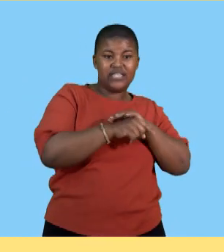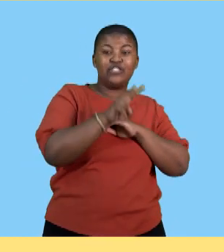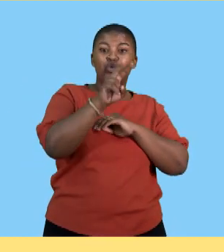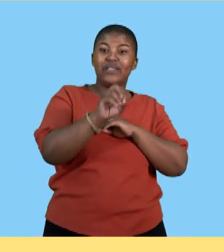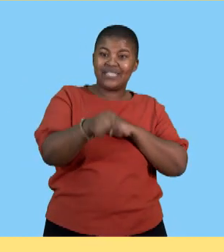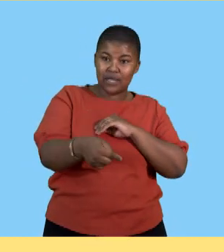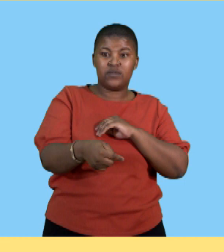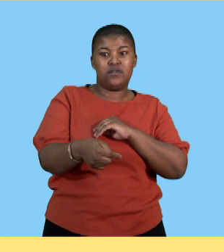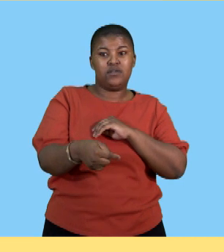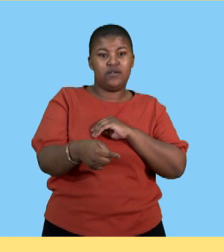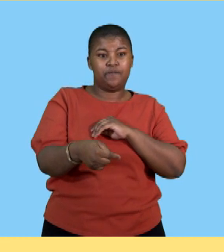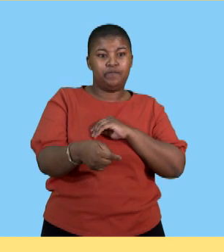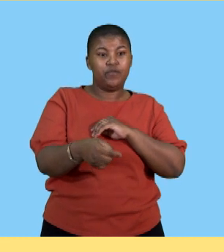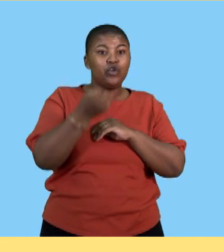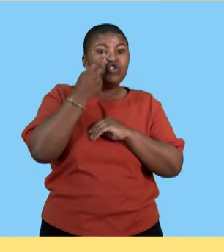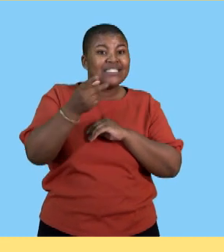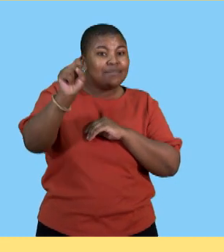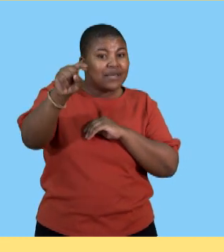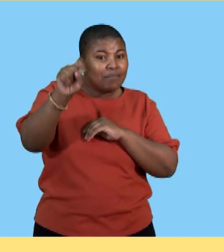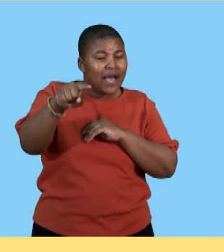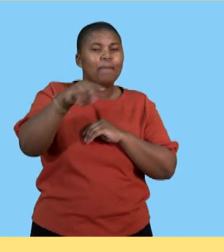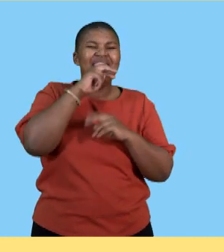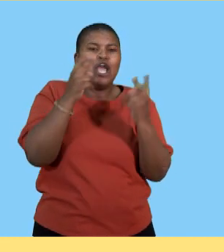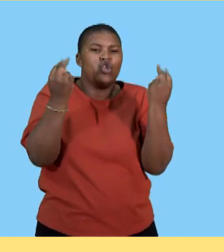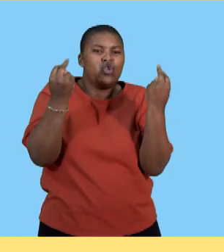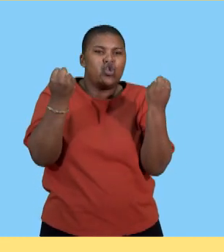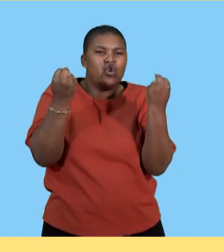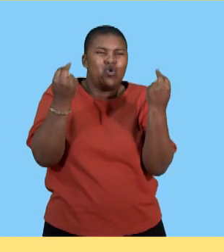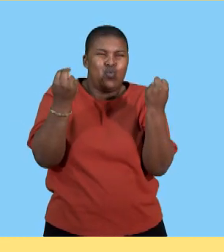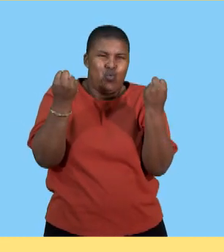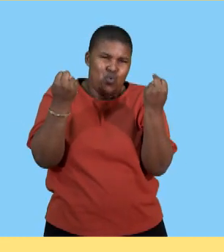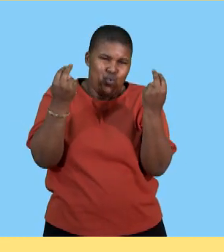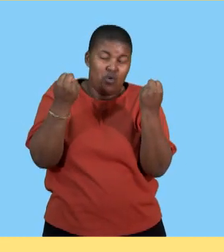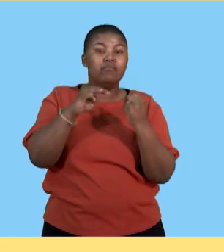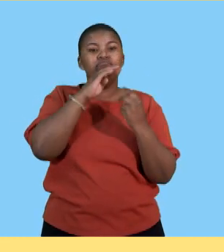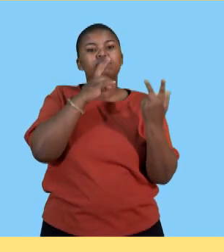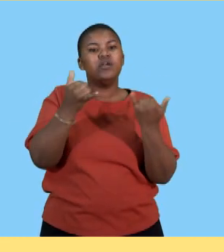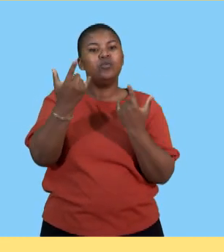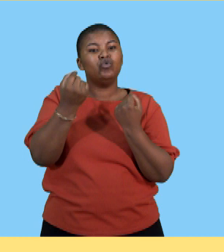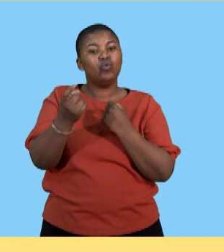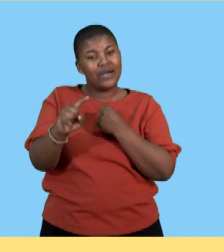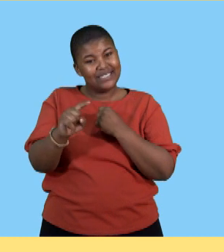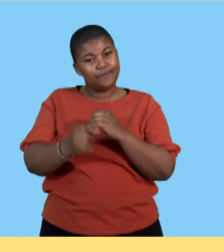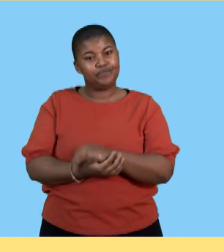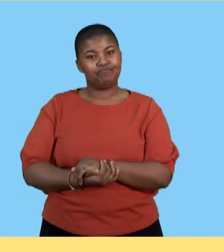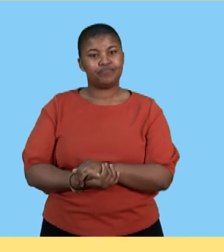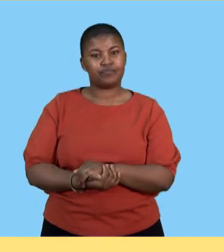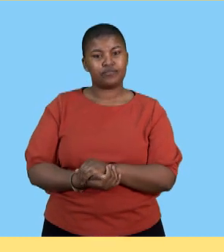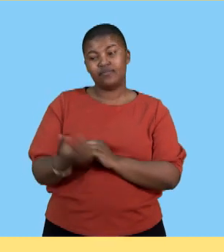subtract 20,000. So this is a new. So we will now